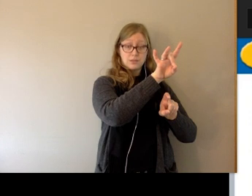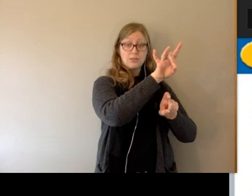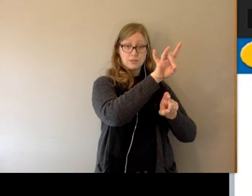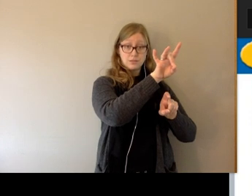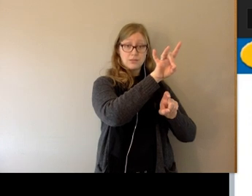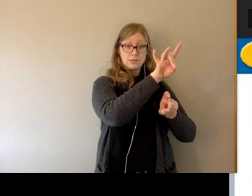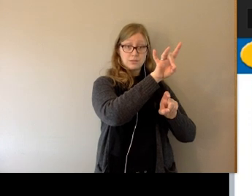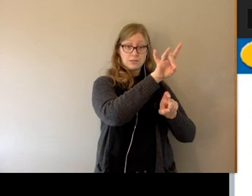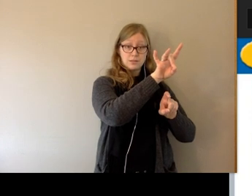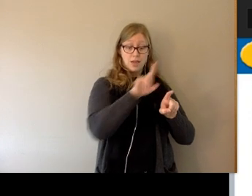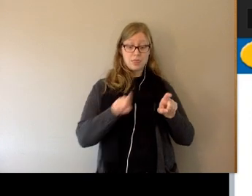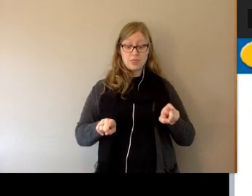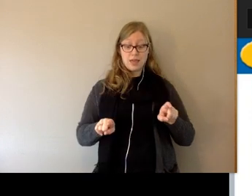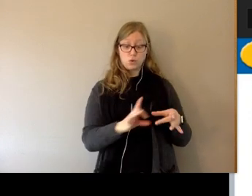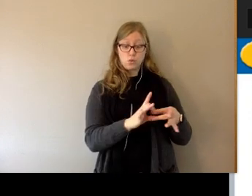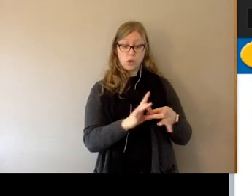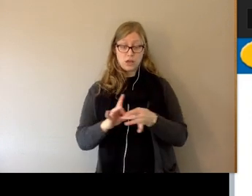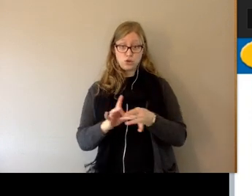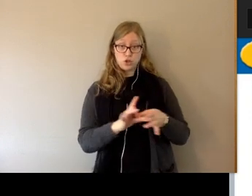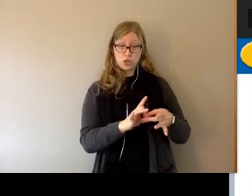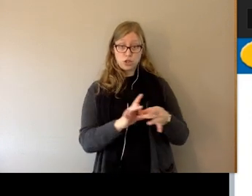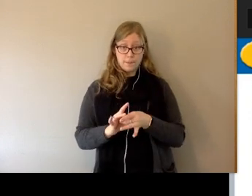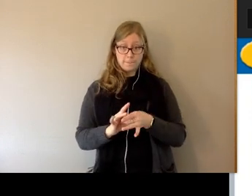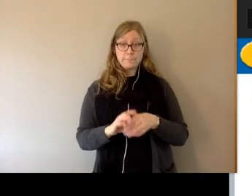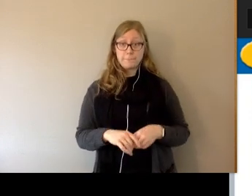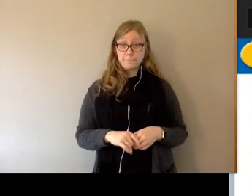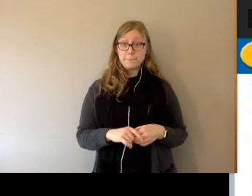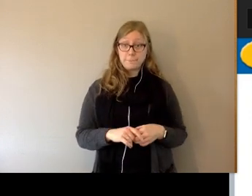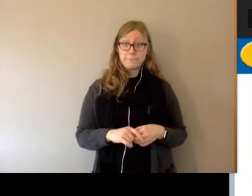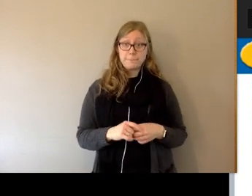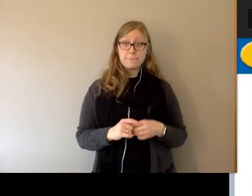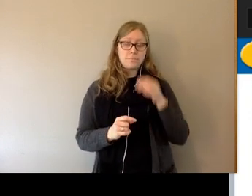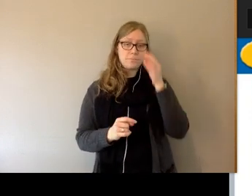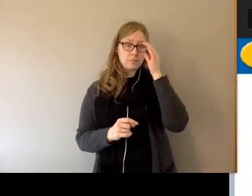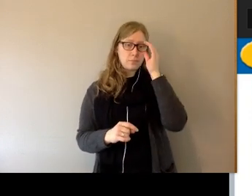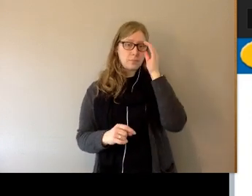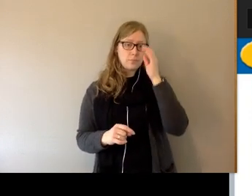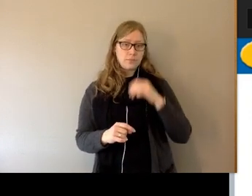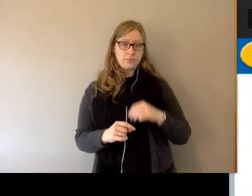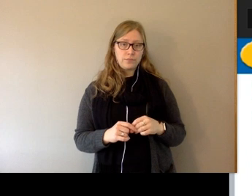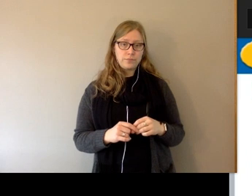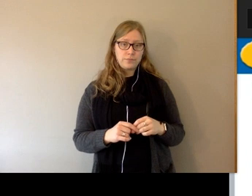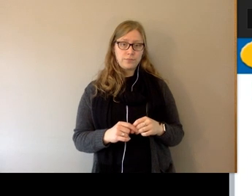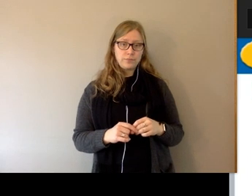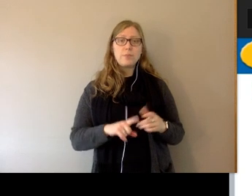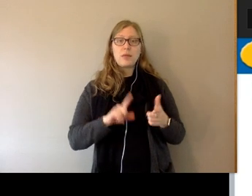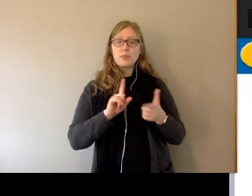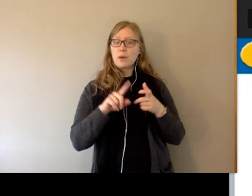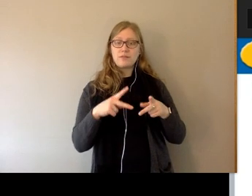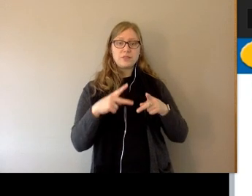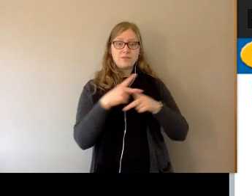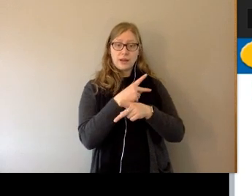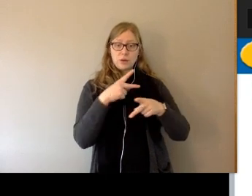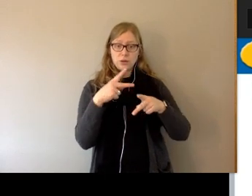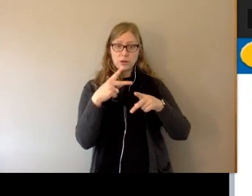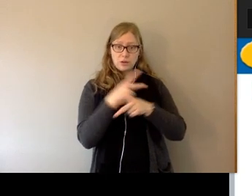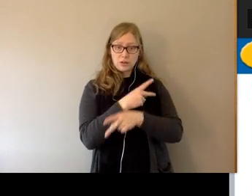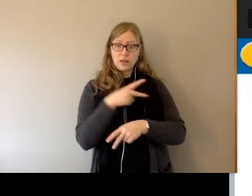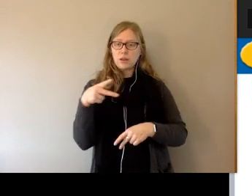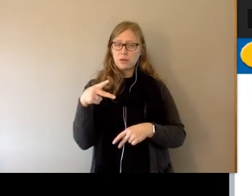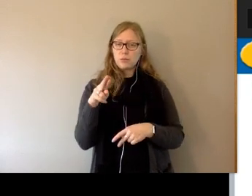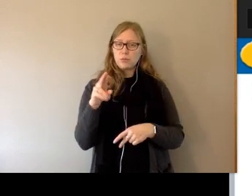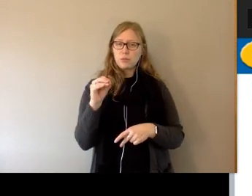the third side that have been split. And so then we just have to calculate the proportion there.